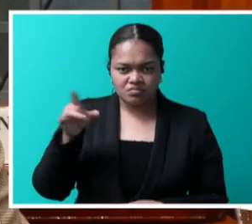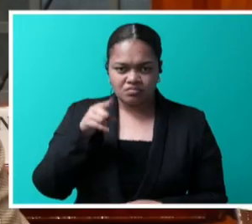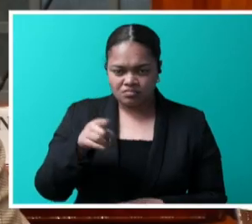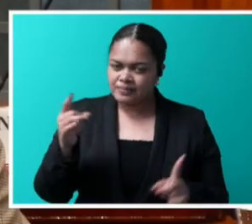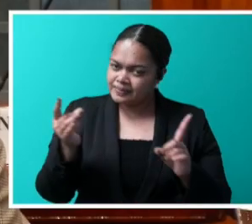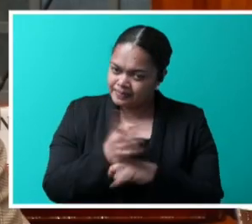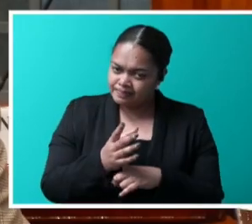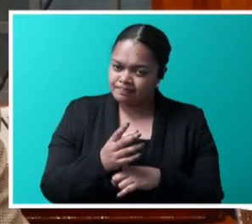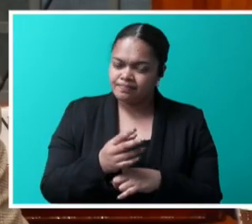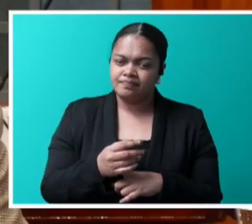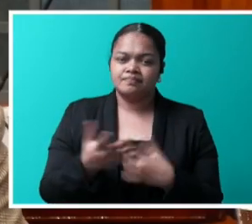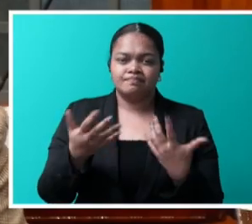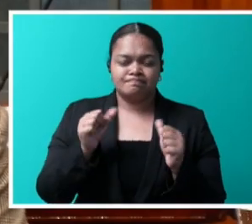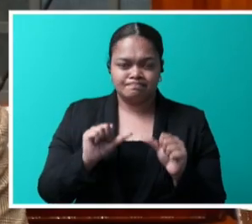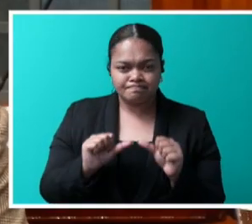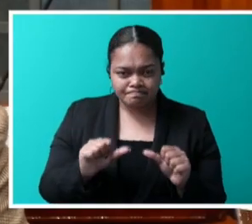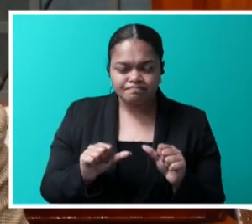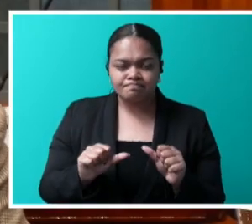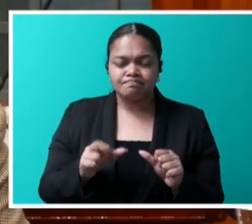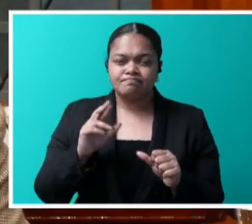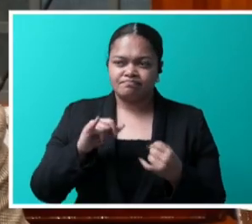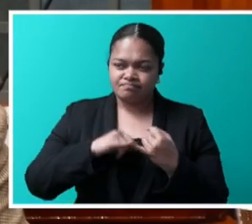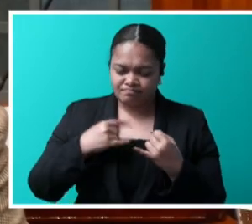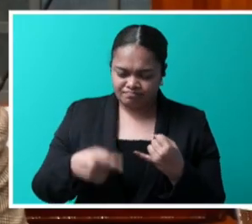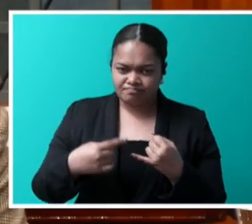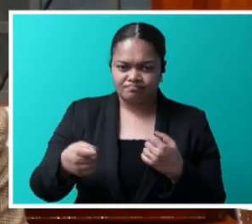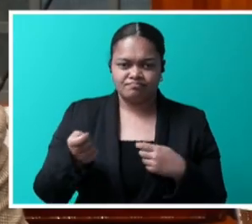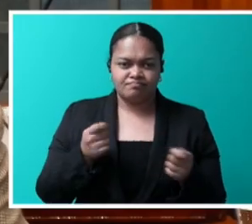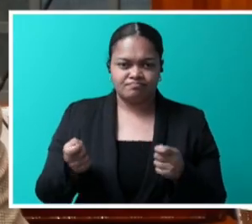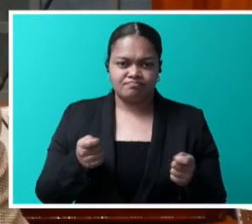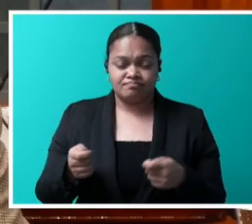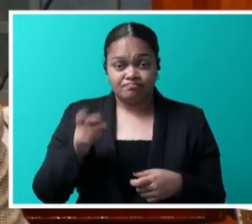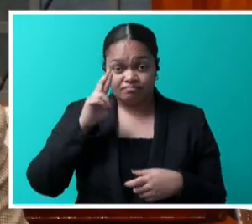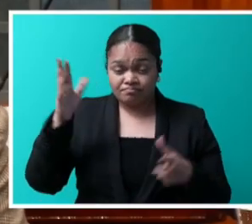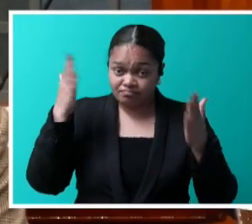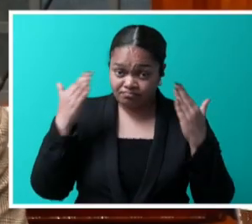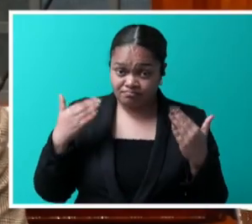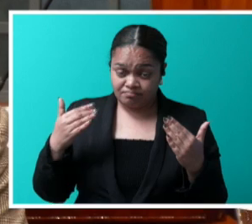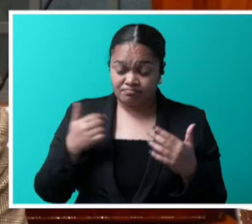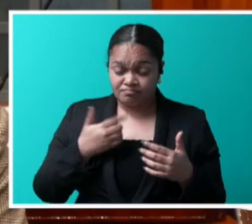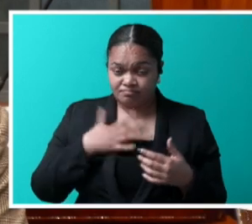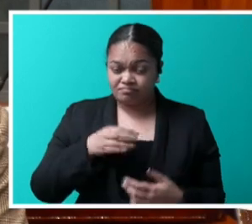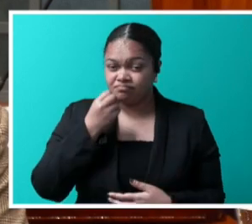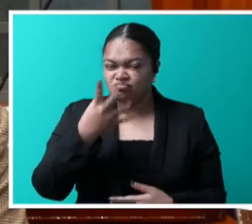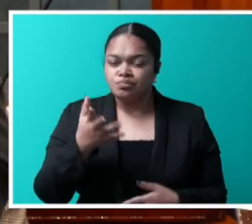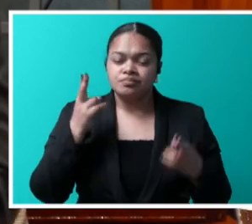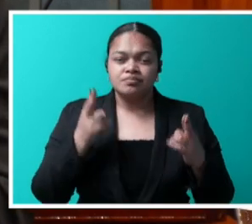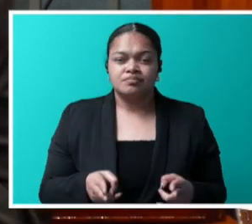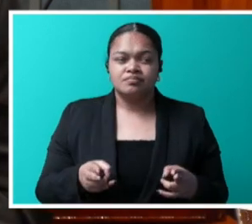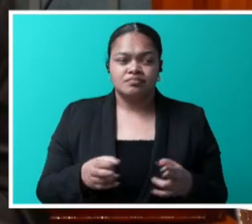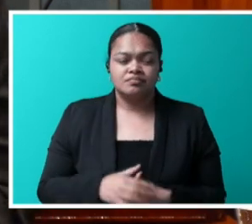essential, conservation, and for sustainable management. Mr. Speaker, let me put the human dimension into